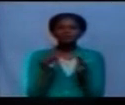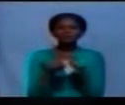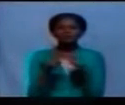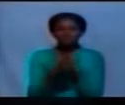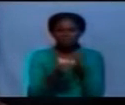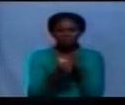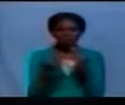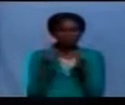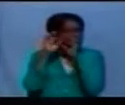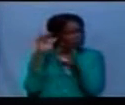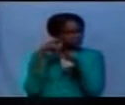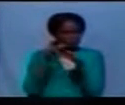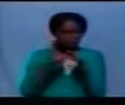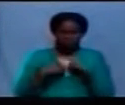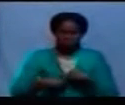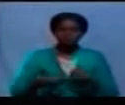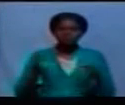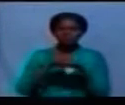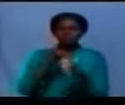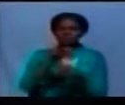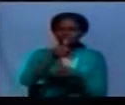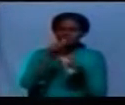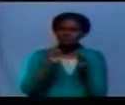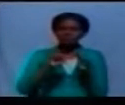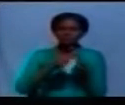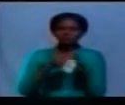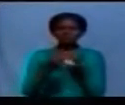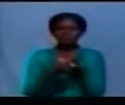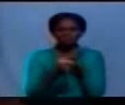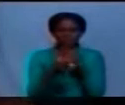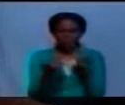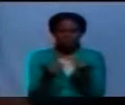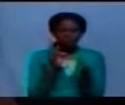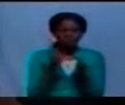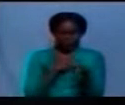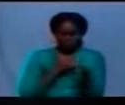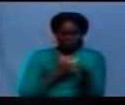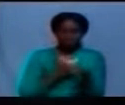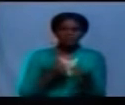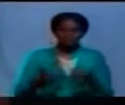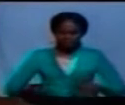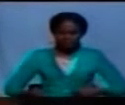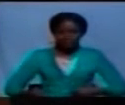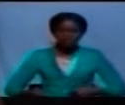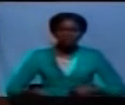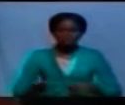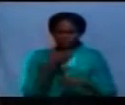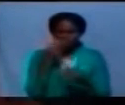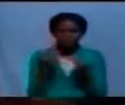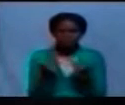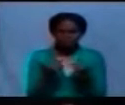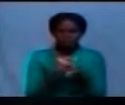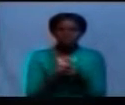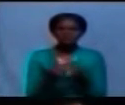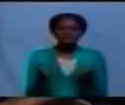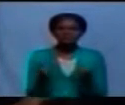So I hope everyone, including yourself, will start now rethinking to say, if I did not save at an early age, perhaps it's now, let us start with